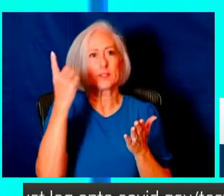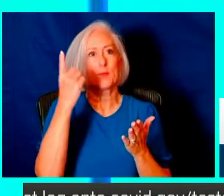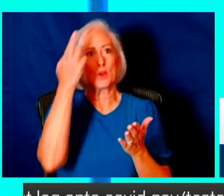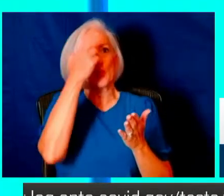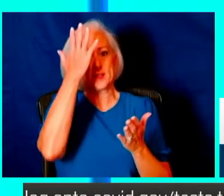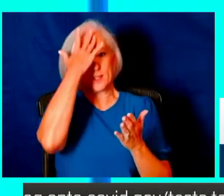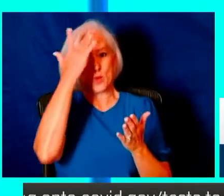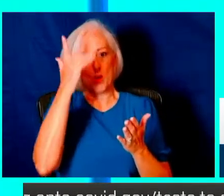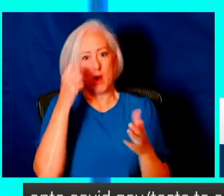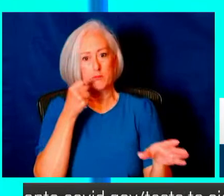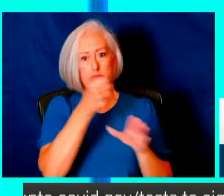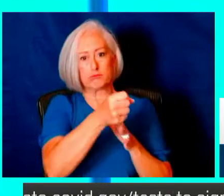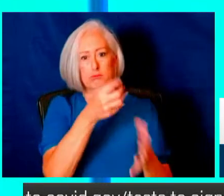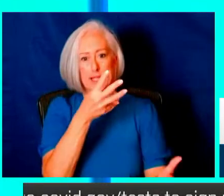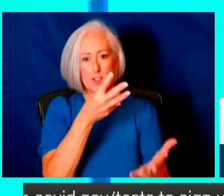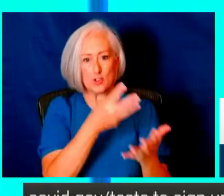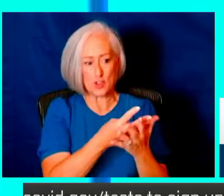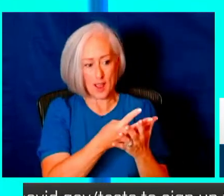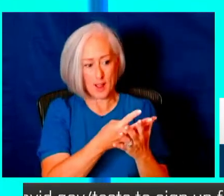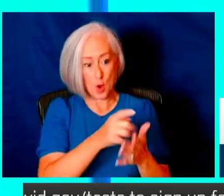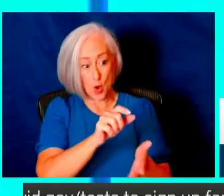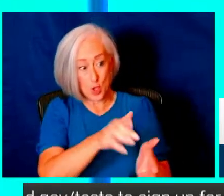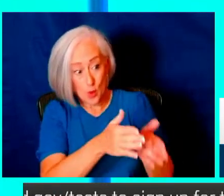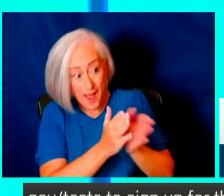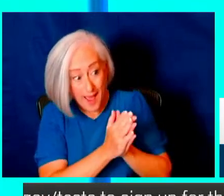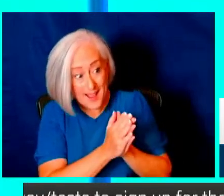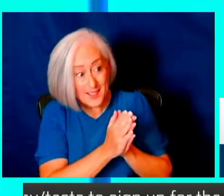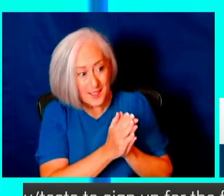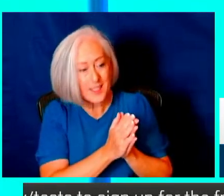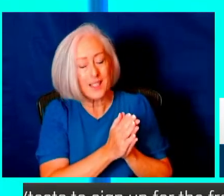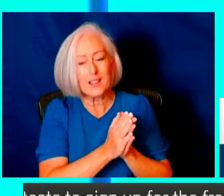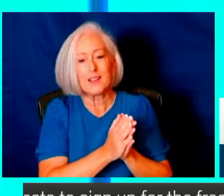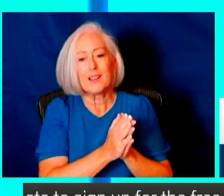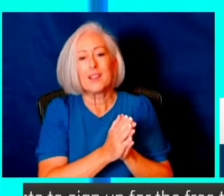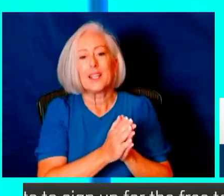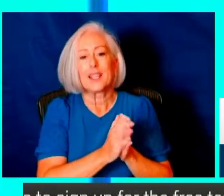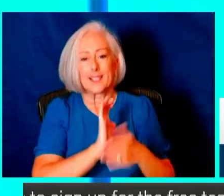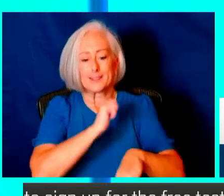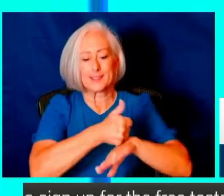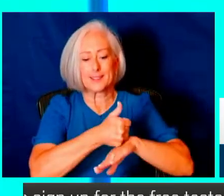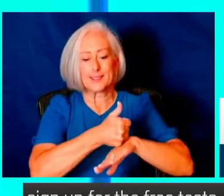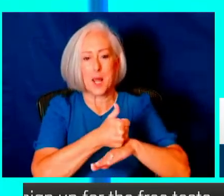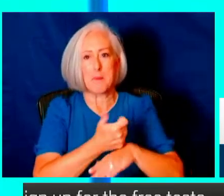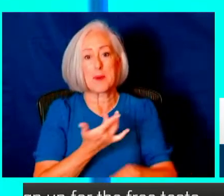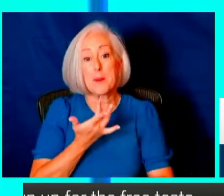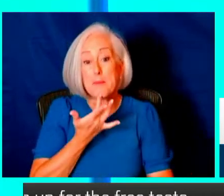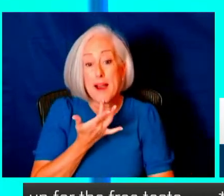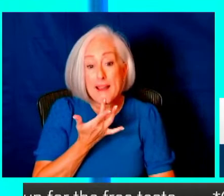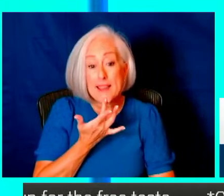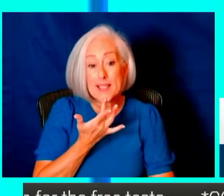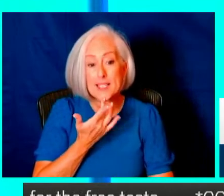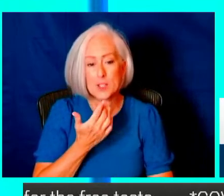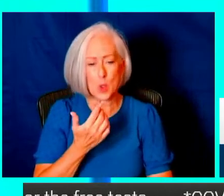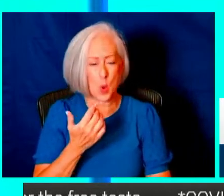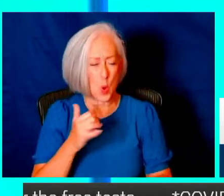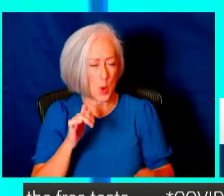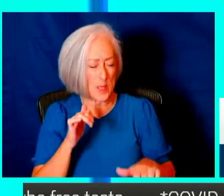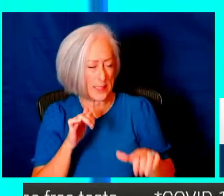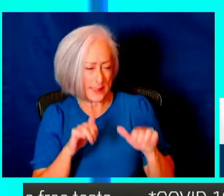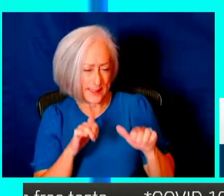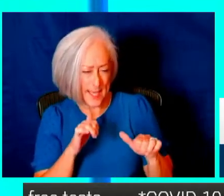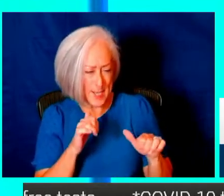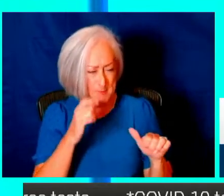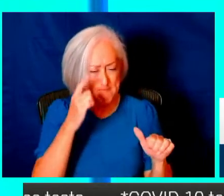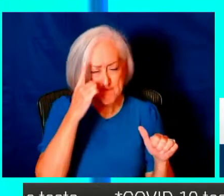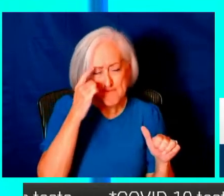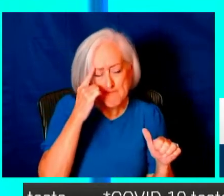can further cement those biases or further give you reason to doubt or fear somebody. And it's just better